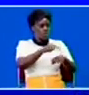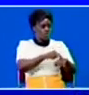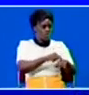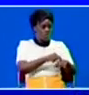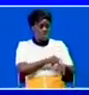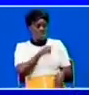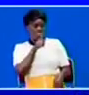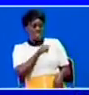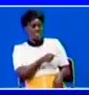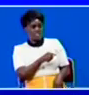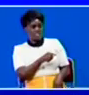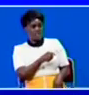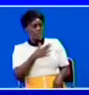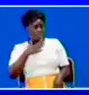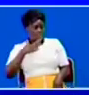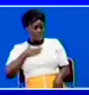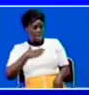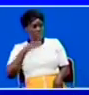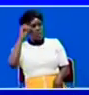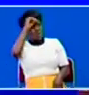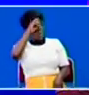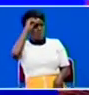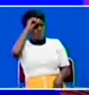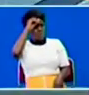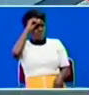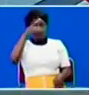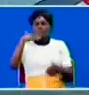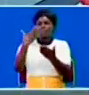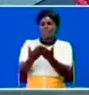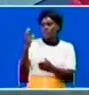And that tonight is my take. Thank you for watching the show tonight.